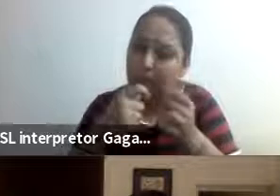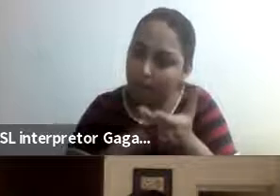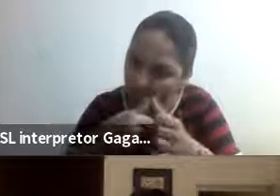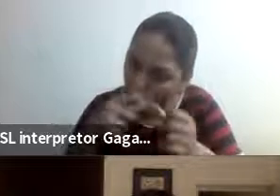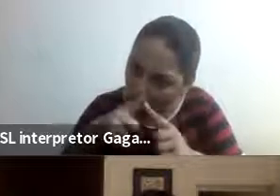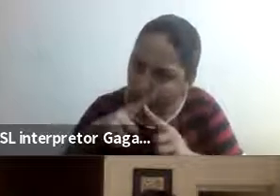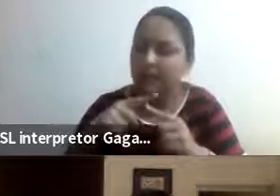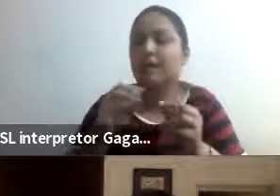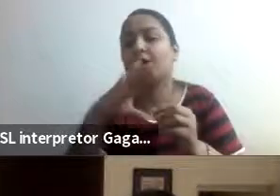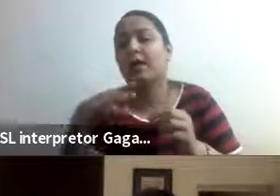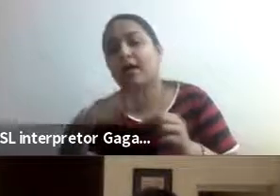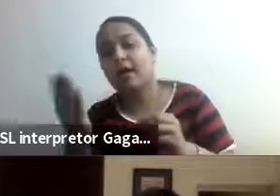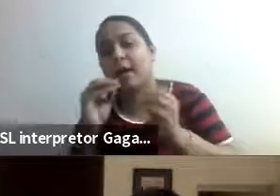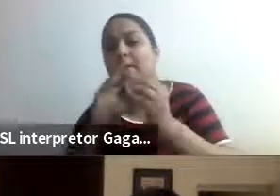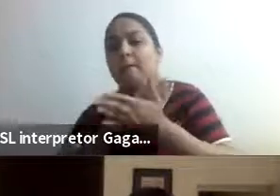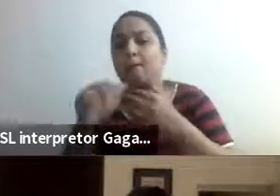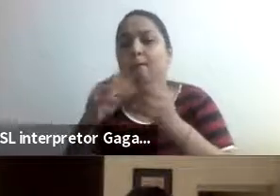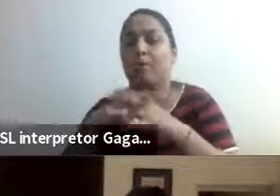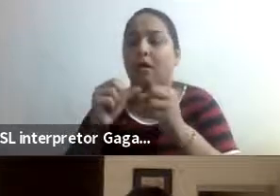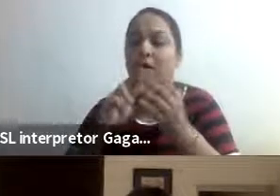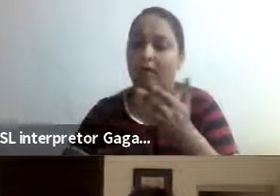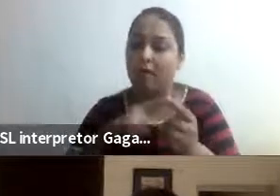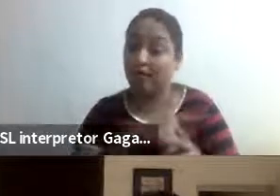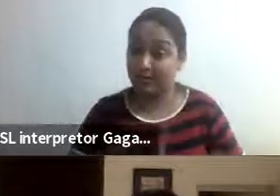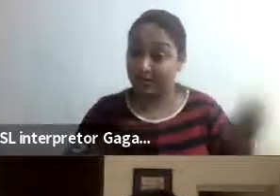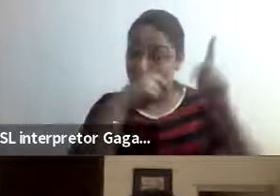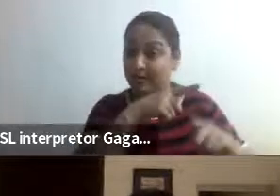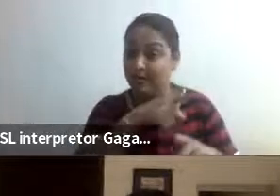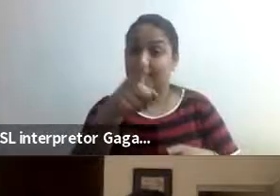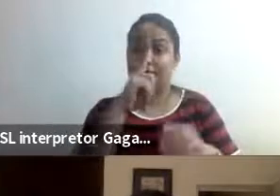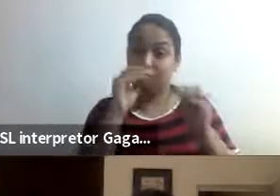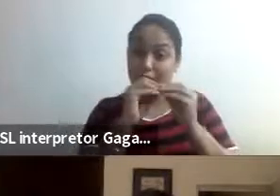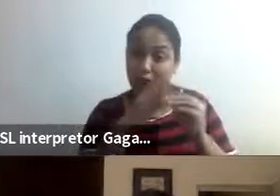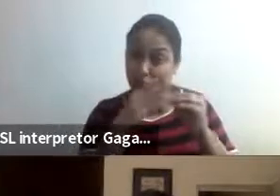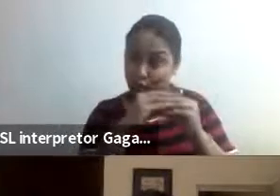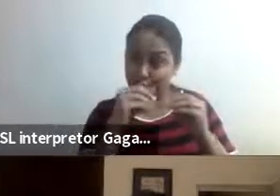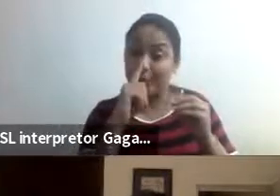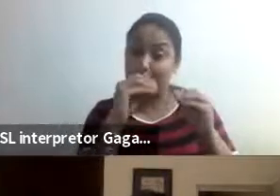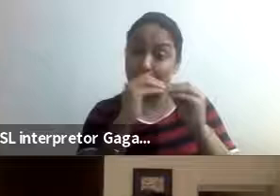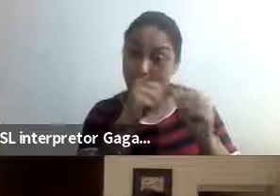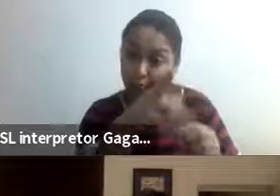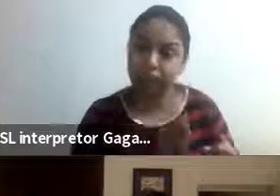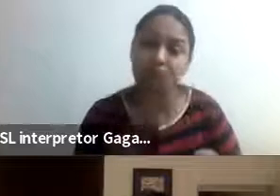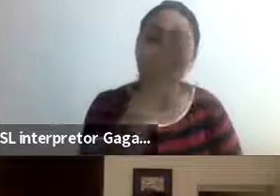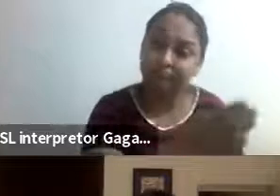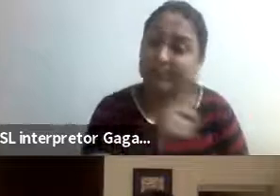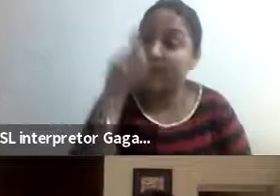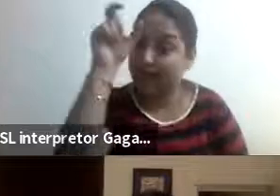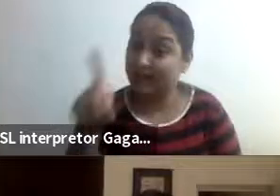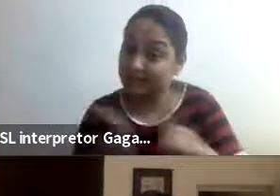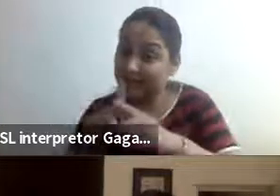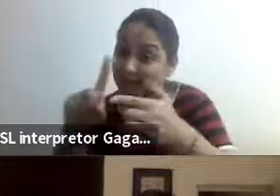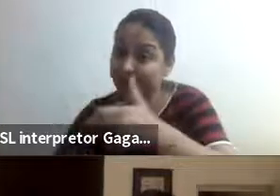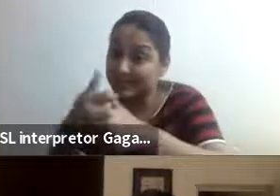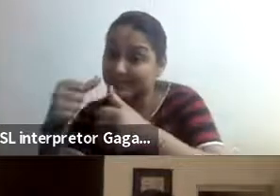little combination of Bharat Bhavan, Swaminathan being there, and Bhuribai being there turns out to be it turns out to